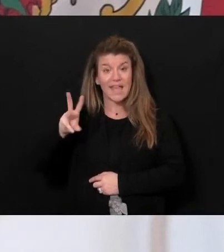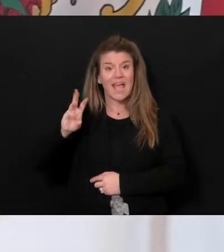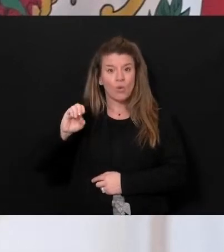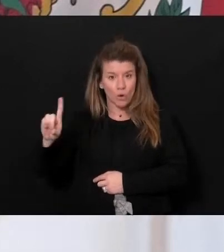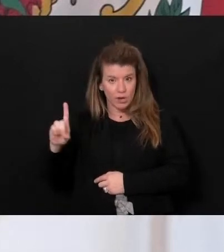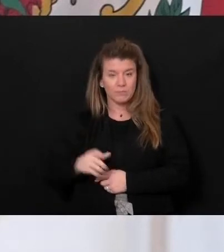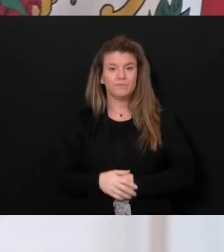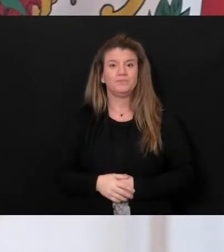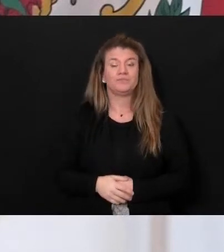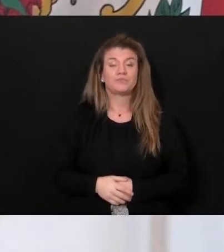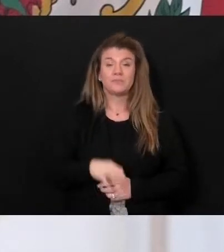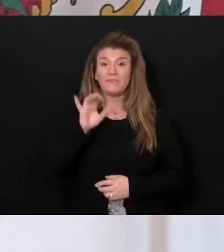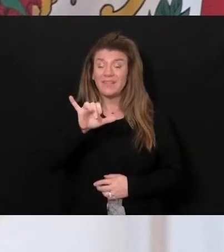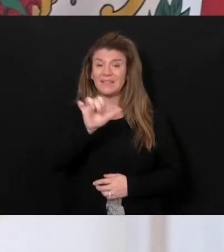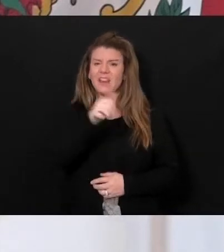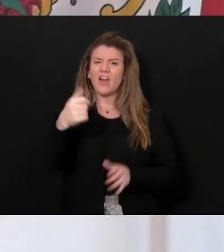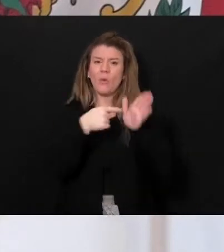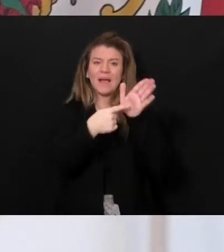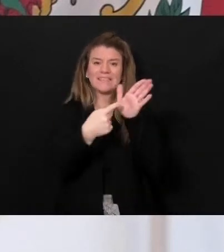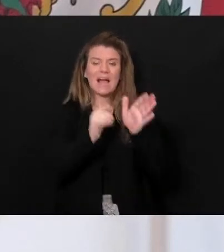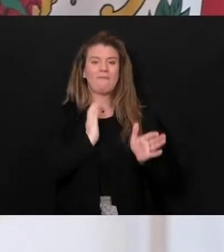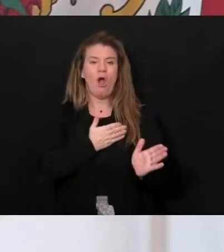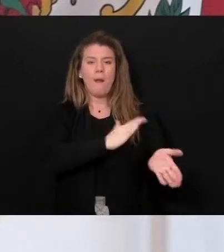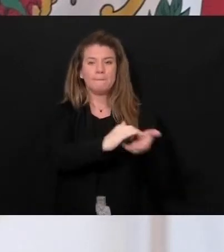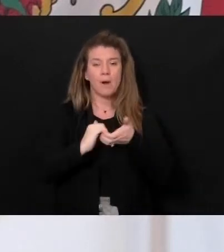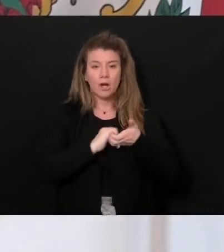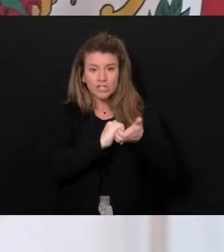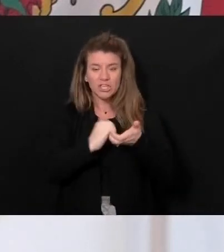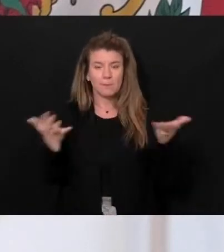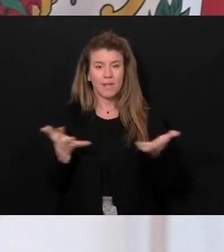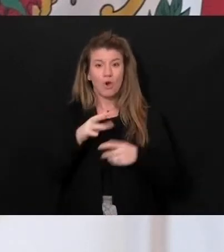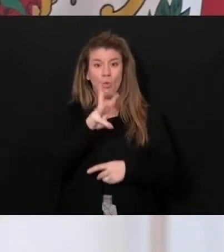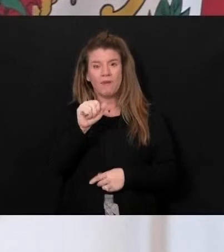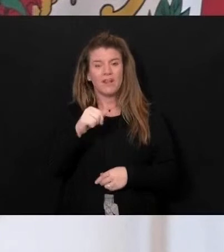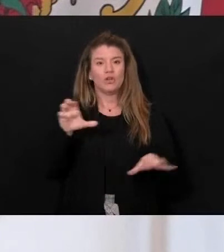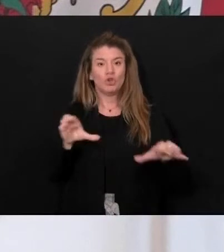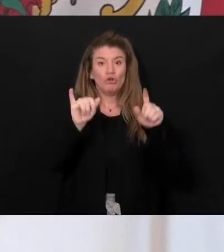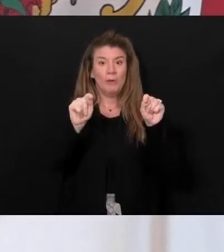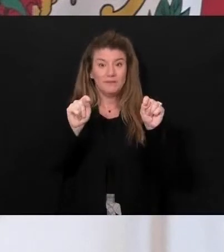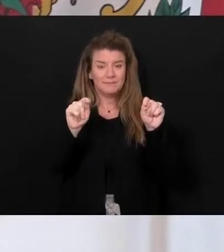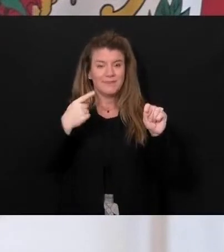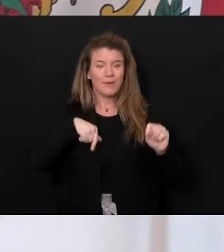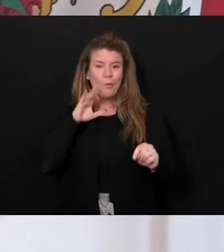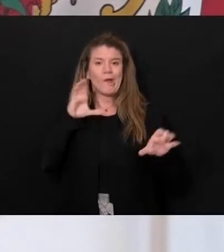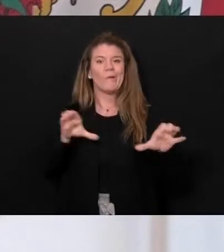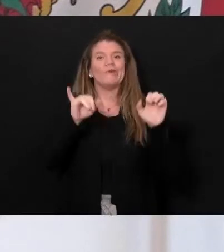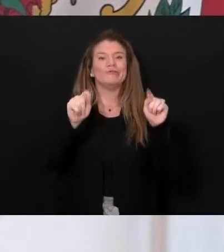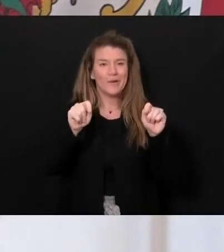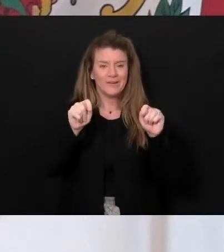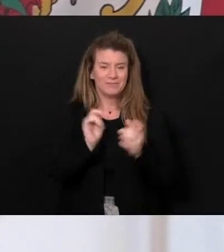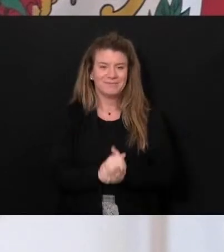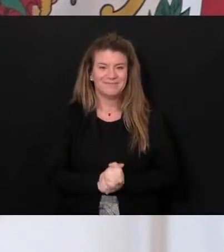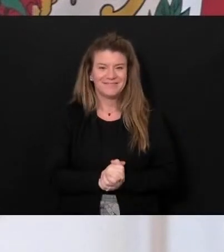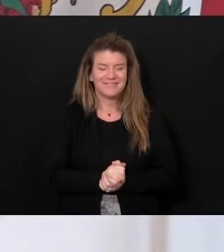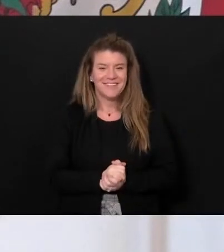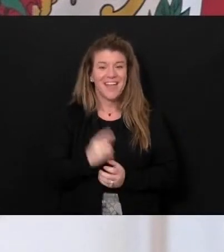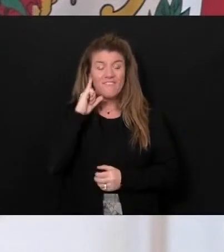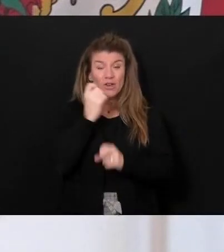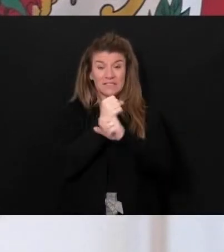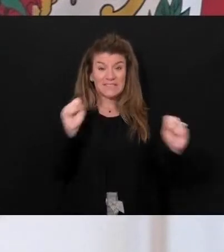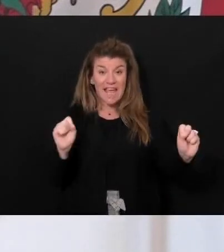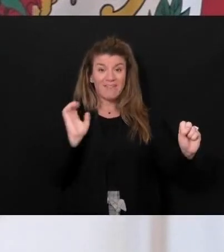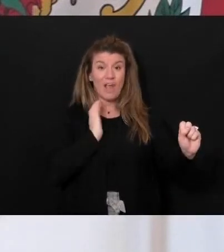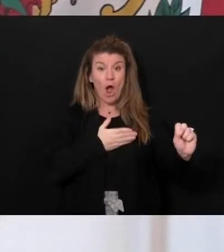It's another example of using the partnerships in West Virginia to get the job done, and that's what we've done. As far as saving